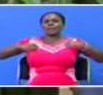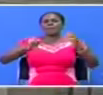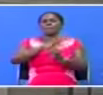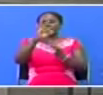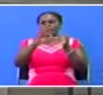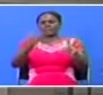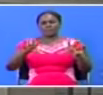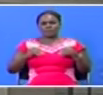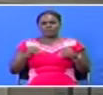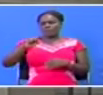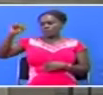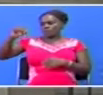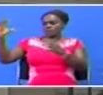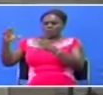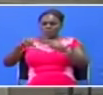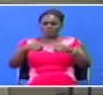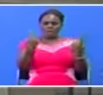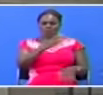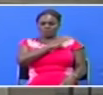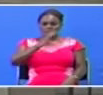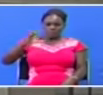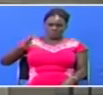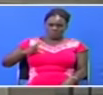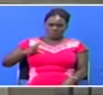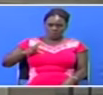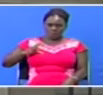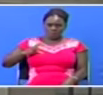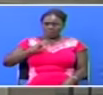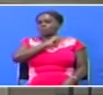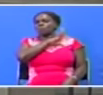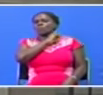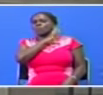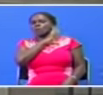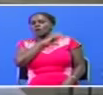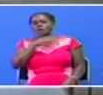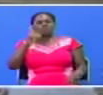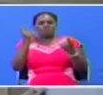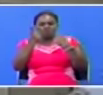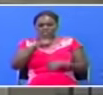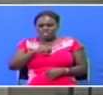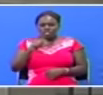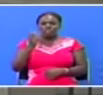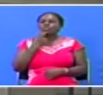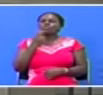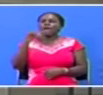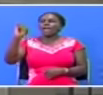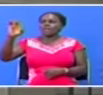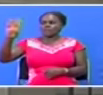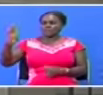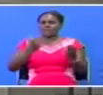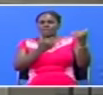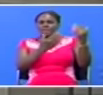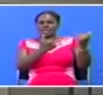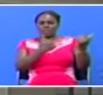in order. The political parties dispute tribunal expects to hear various petitions before it until Tuesday next week. IEBC